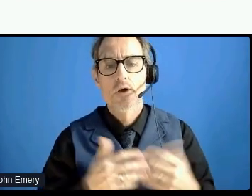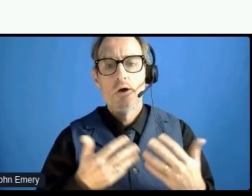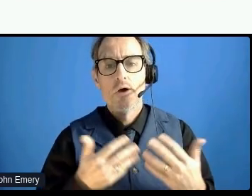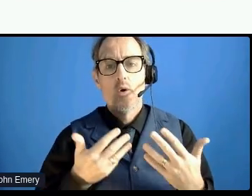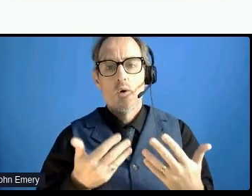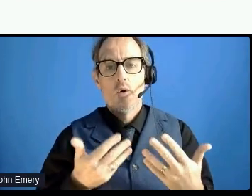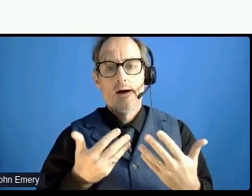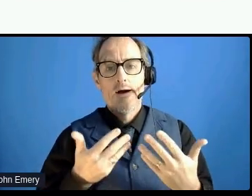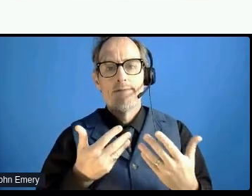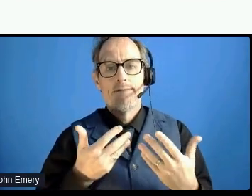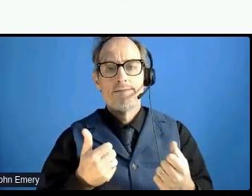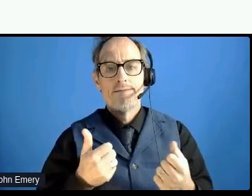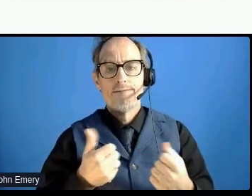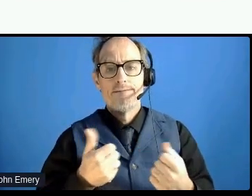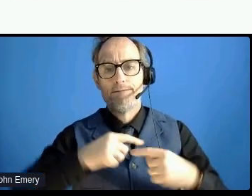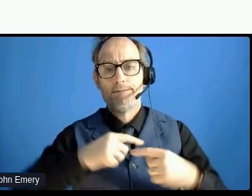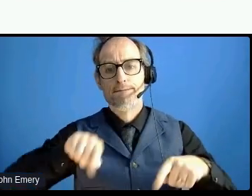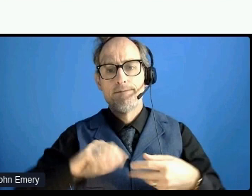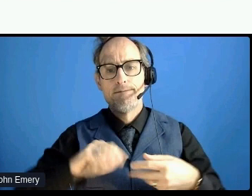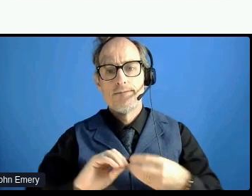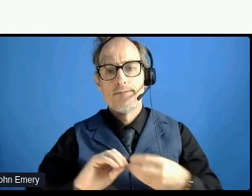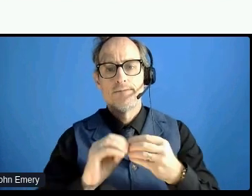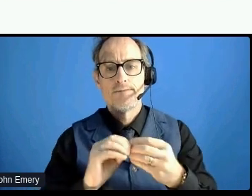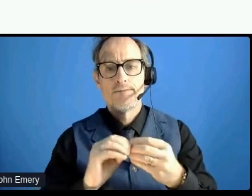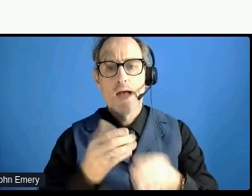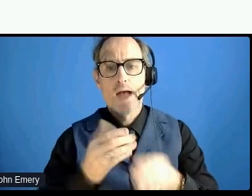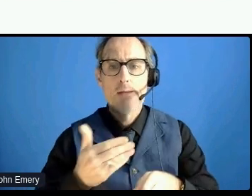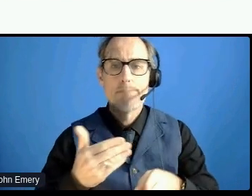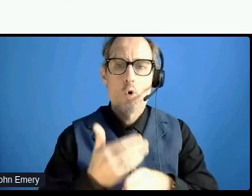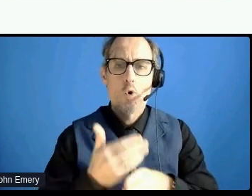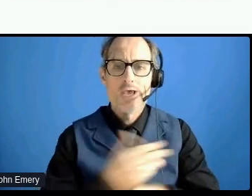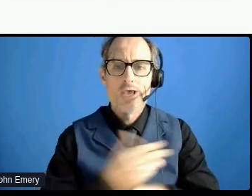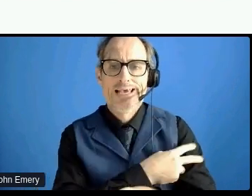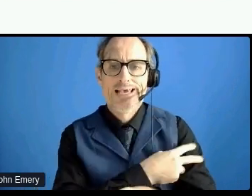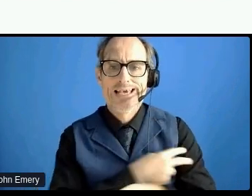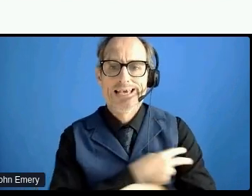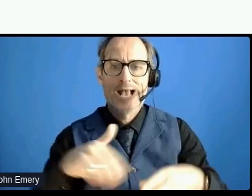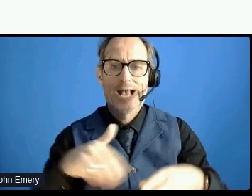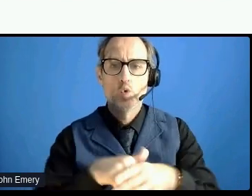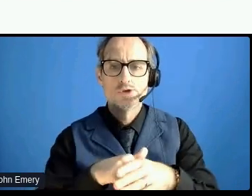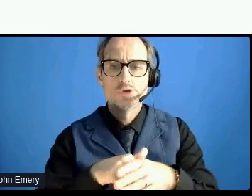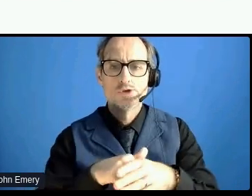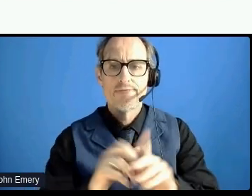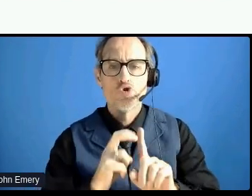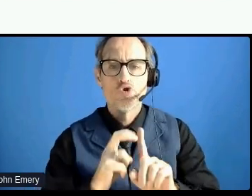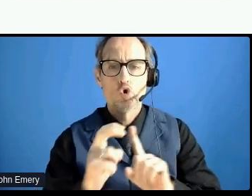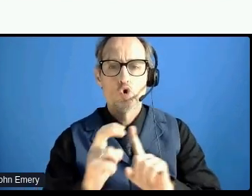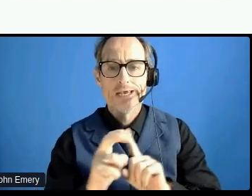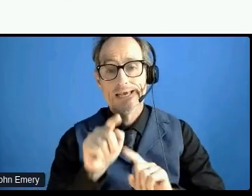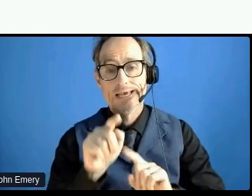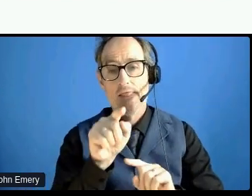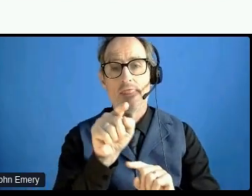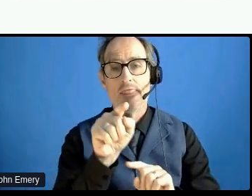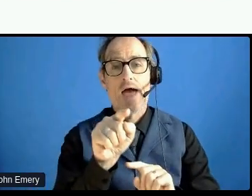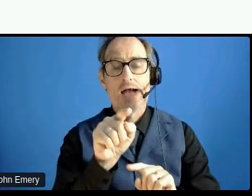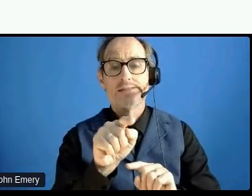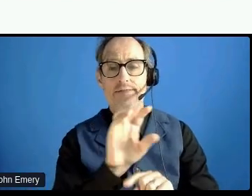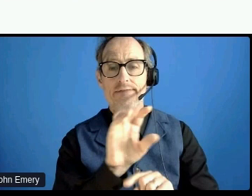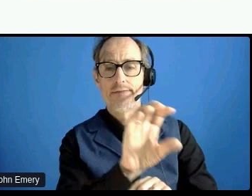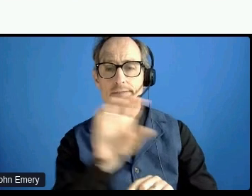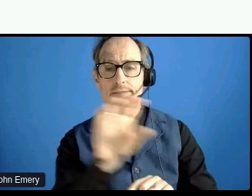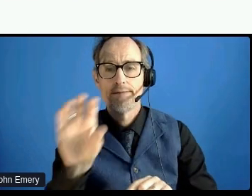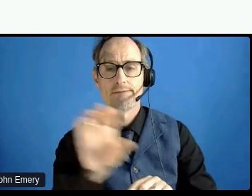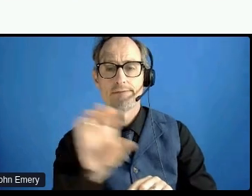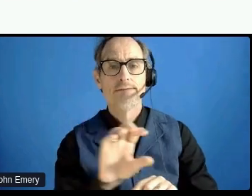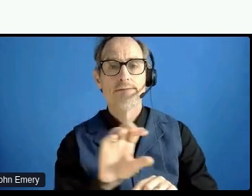have created an employee inclusion journey, and the slide on the screen currently shows a number of individual tiles, but at the top